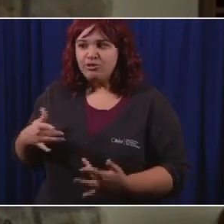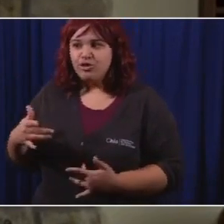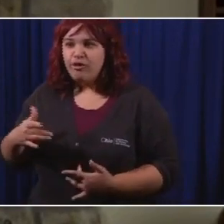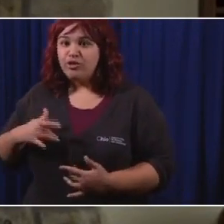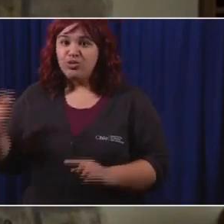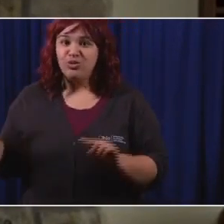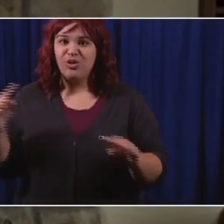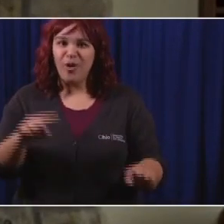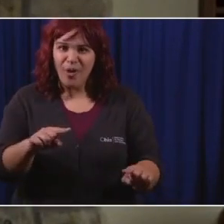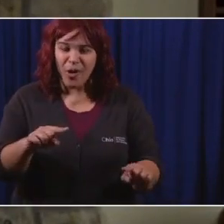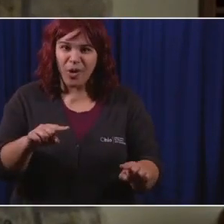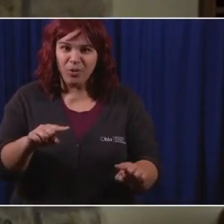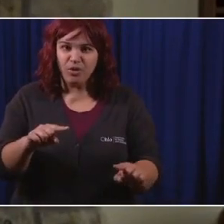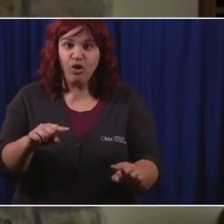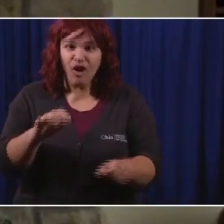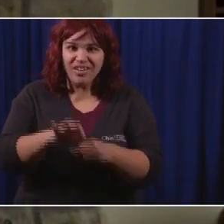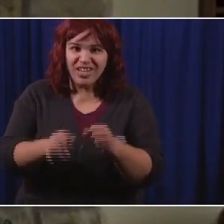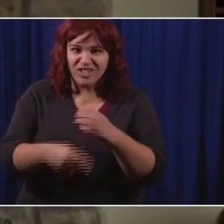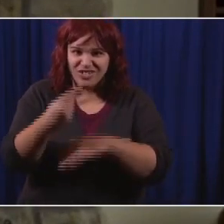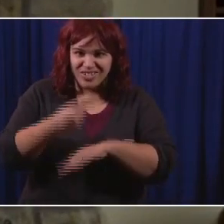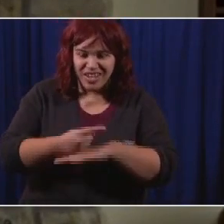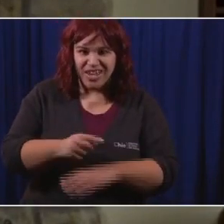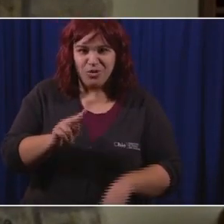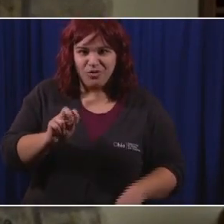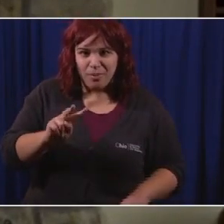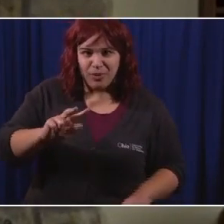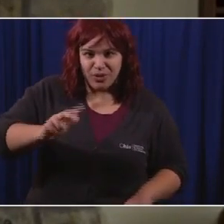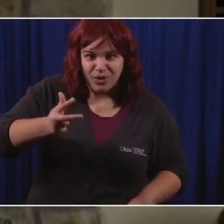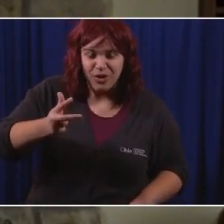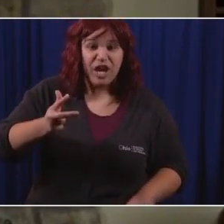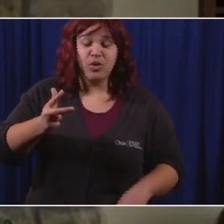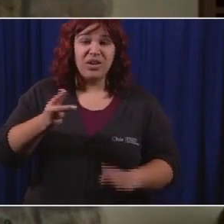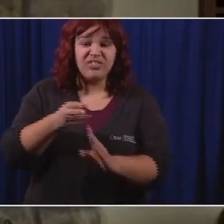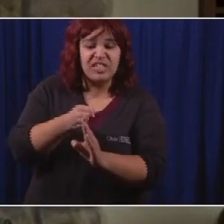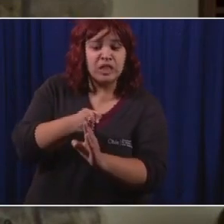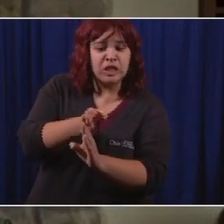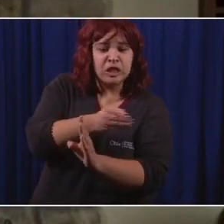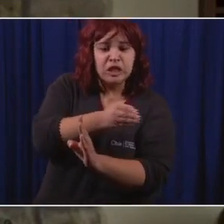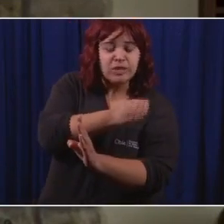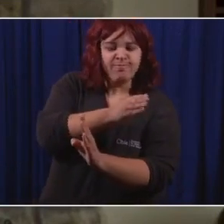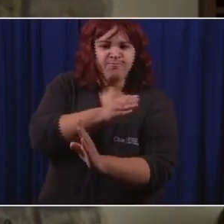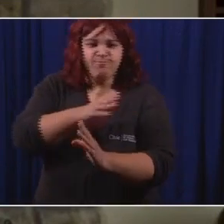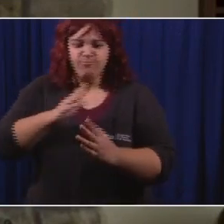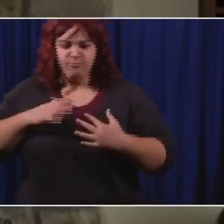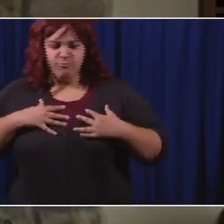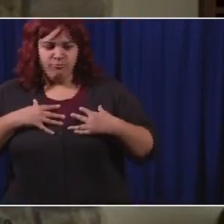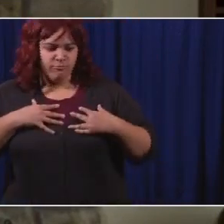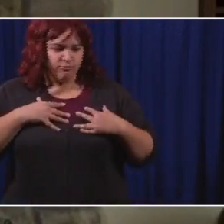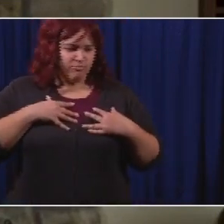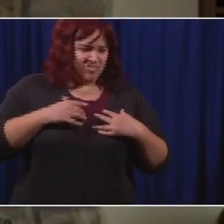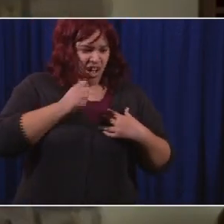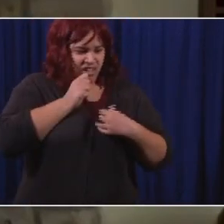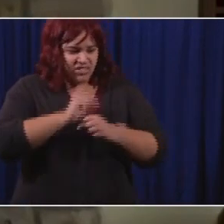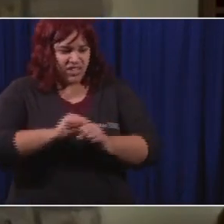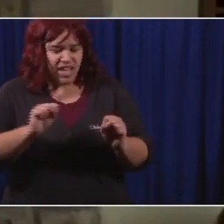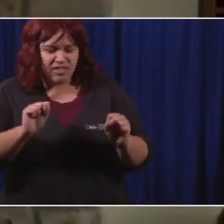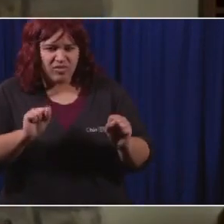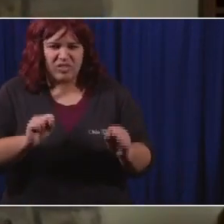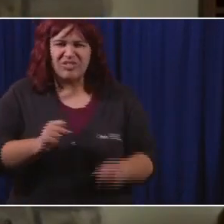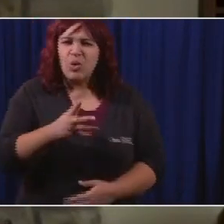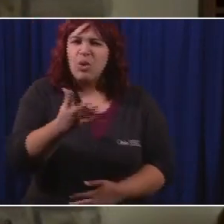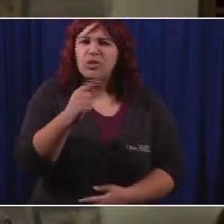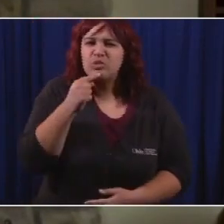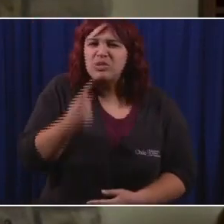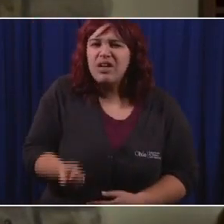on election day and in the days leading up to it. What would you tell voters concerned about the infection rate